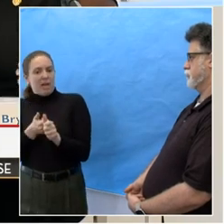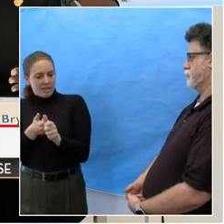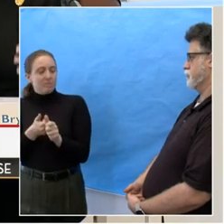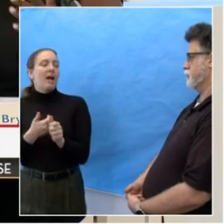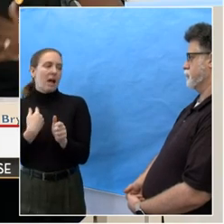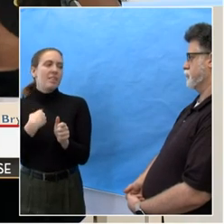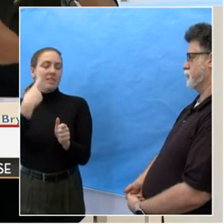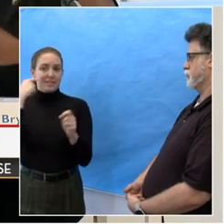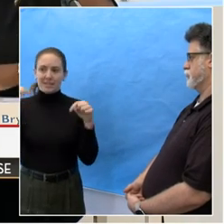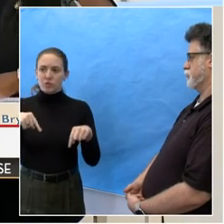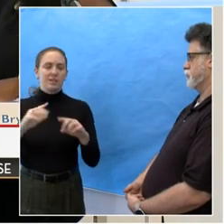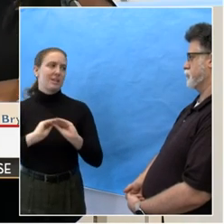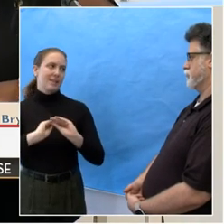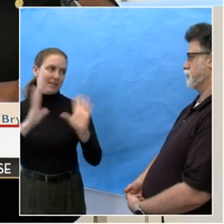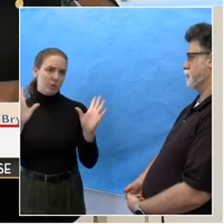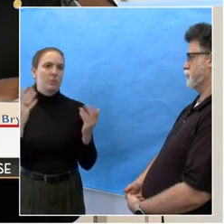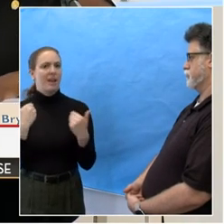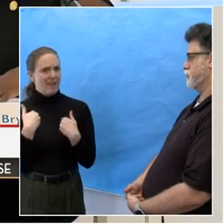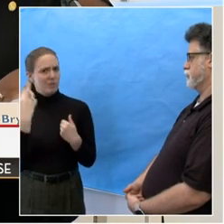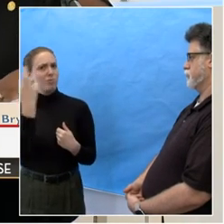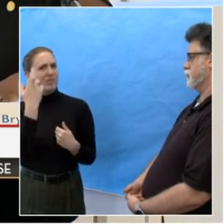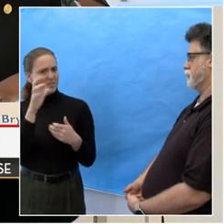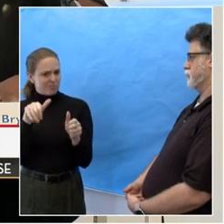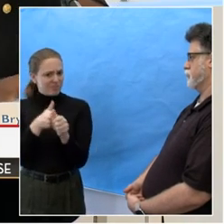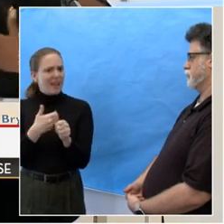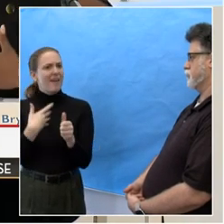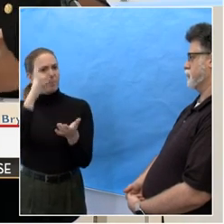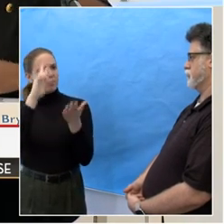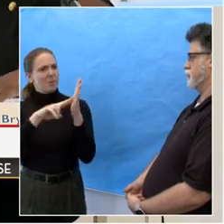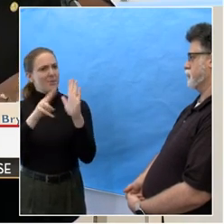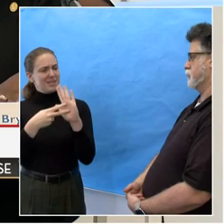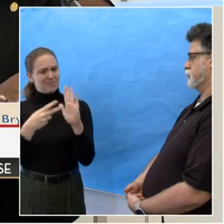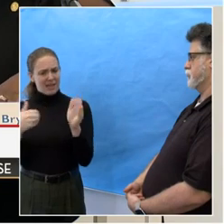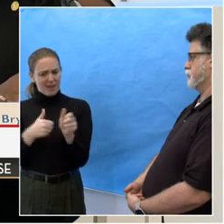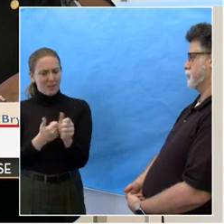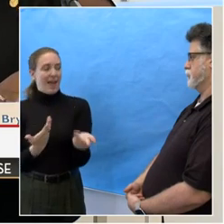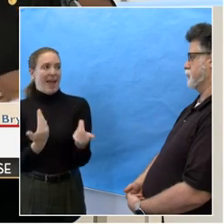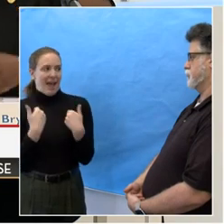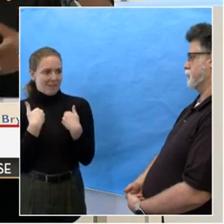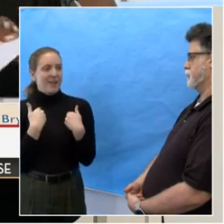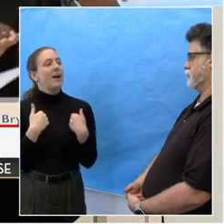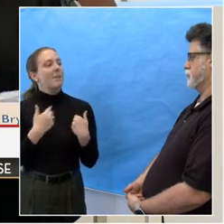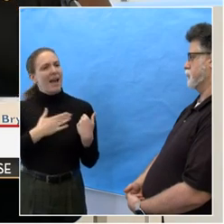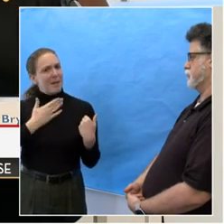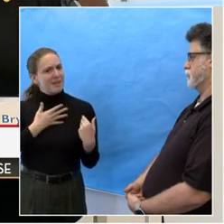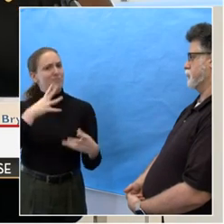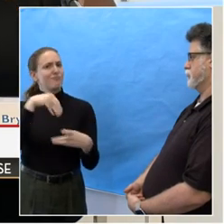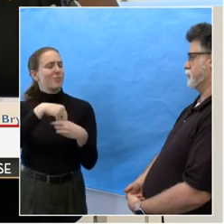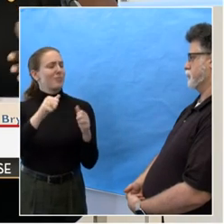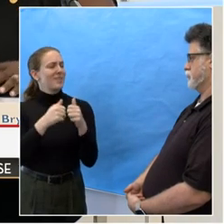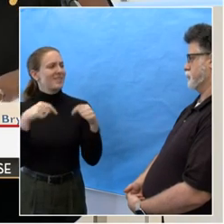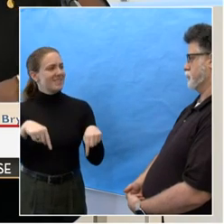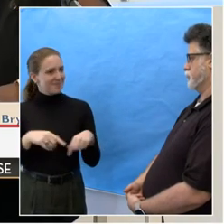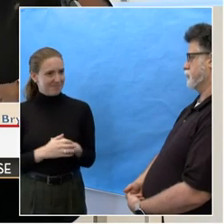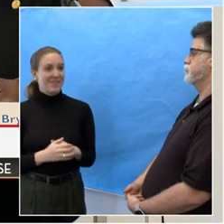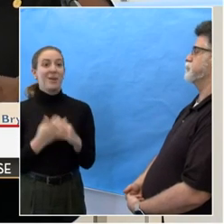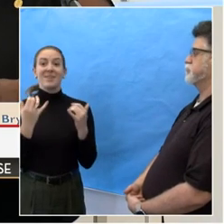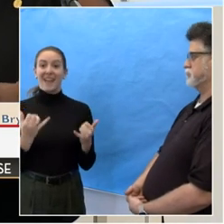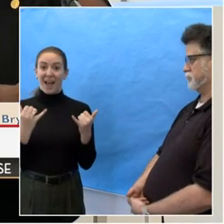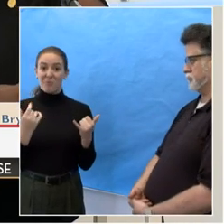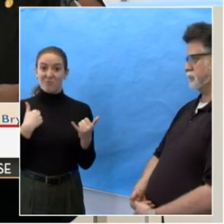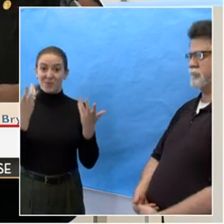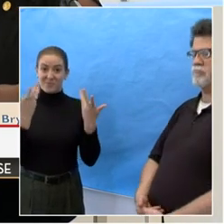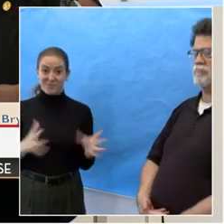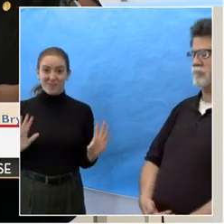very clear that we have a why and we have a purpose, and I'm grateful to be a part of it. With that being said, this closes